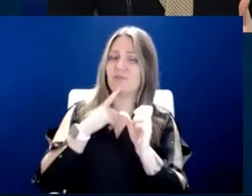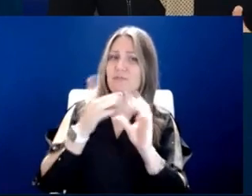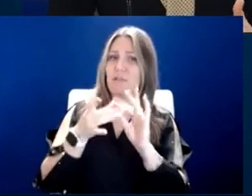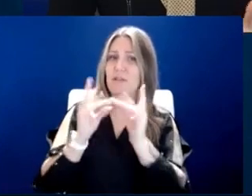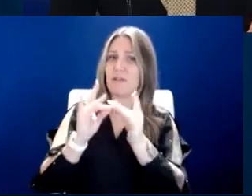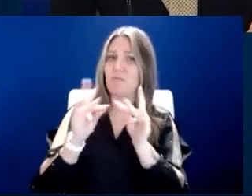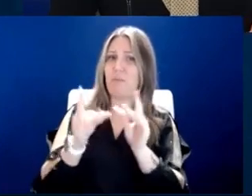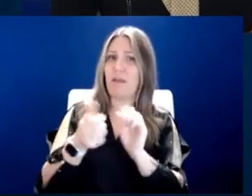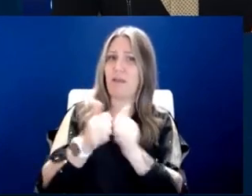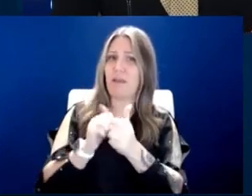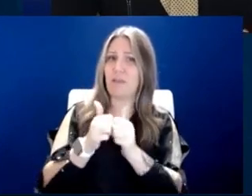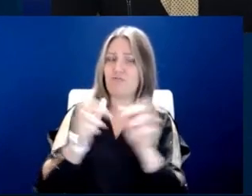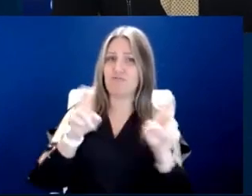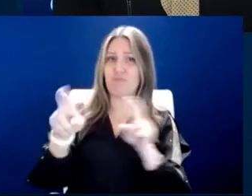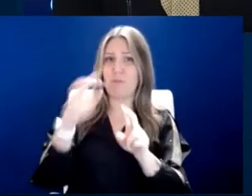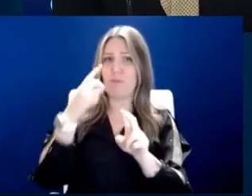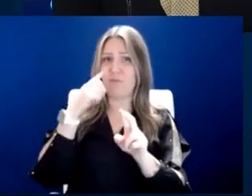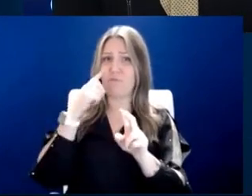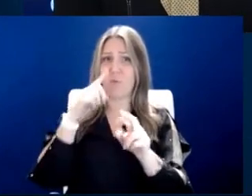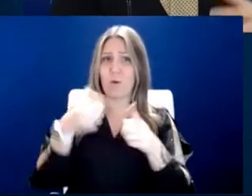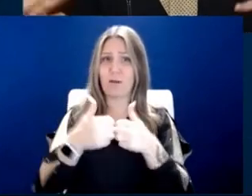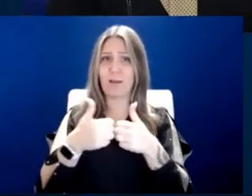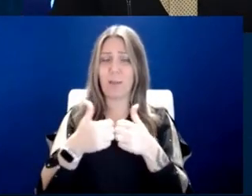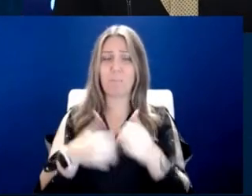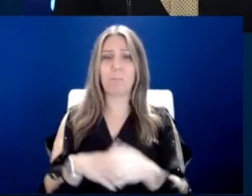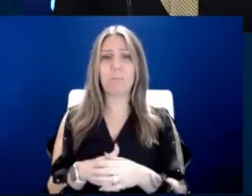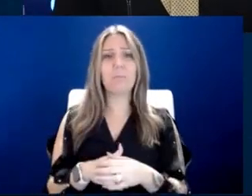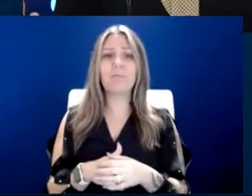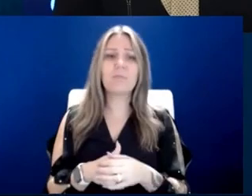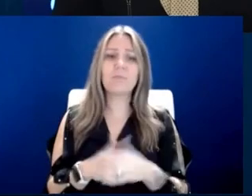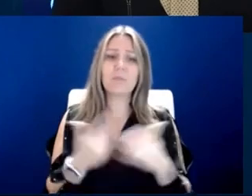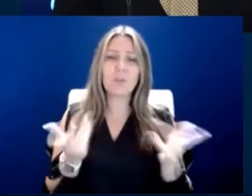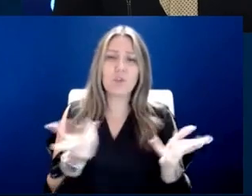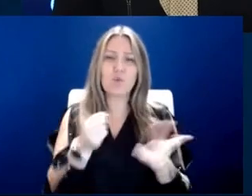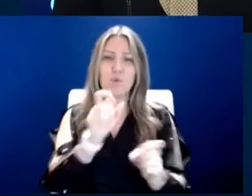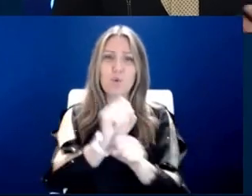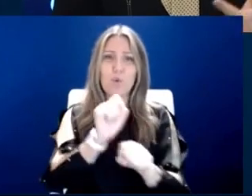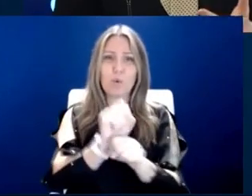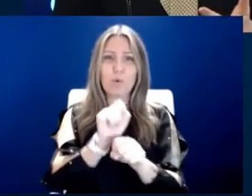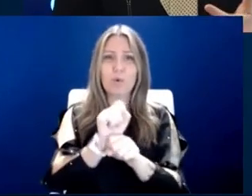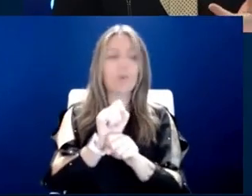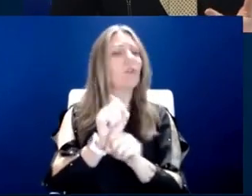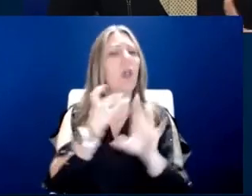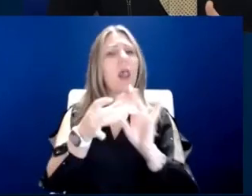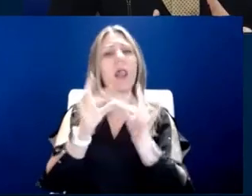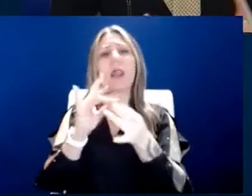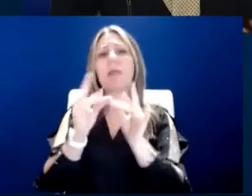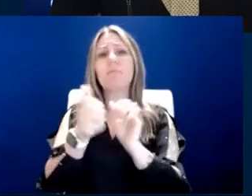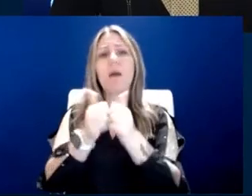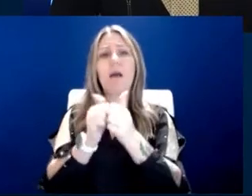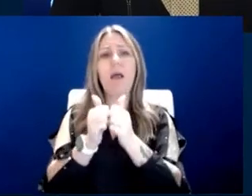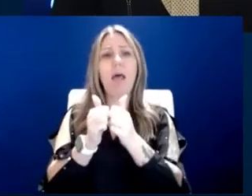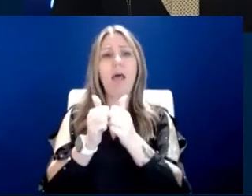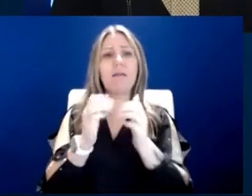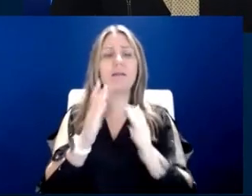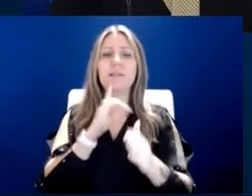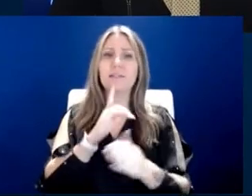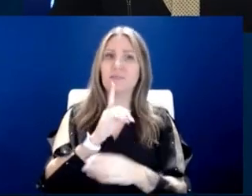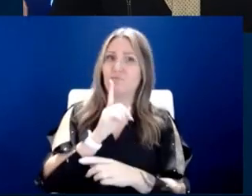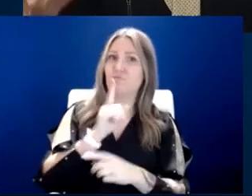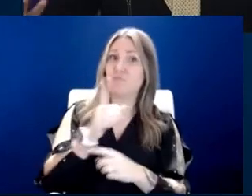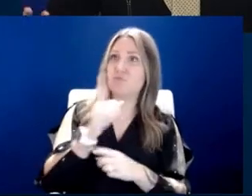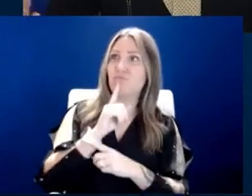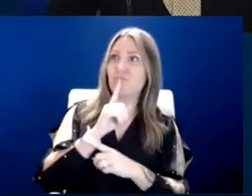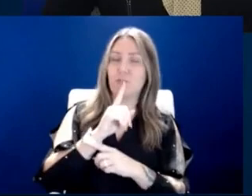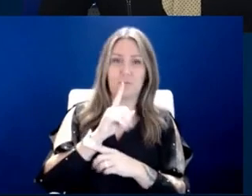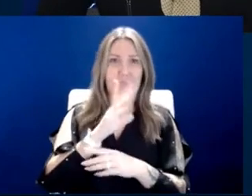Olympic Games? What you've worked with Olympic athletes, I know, in the summer. Yeah. I'm sure it's across the board. What's going